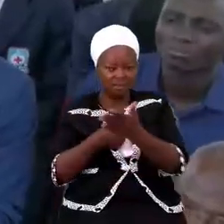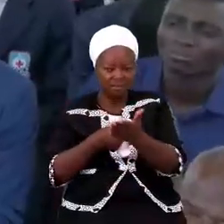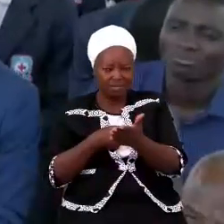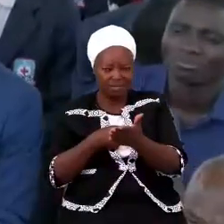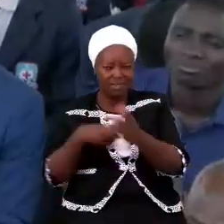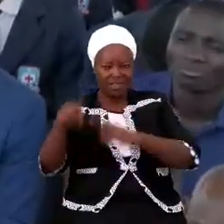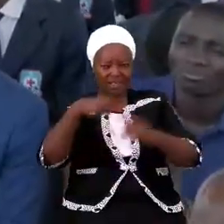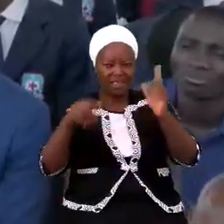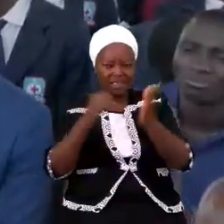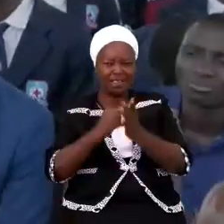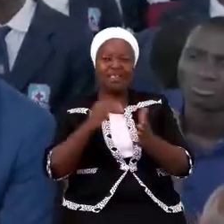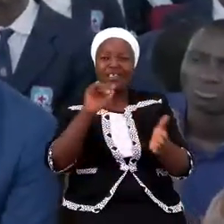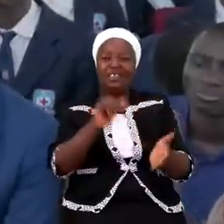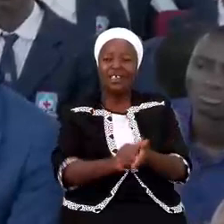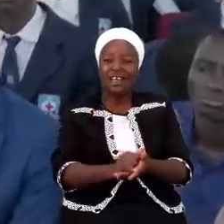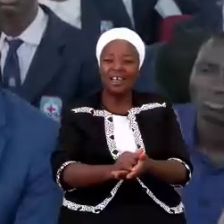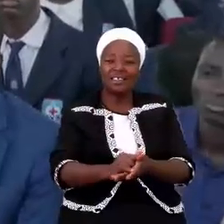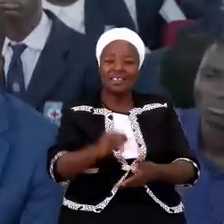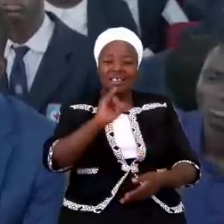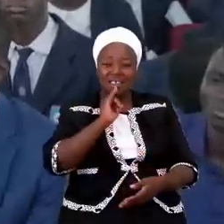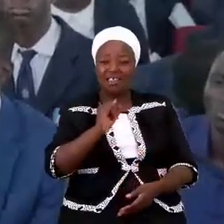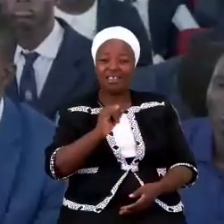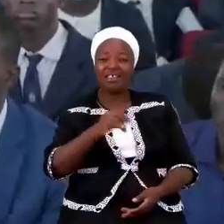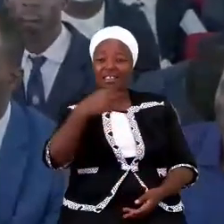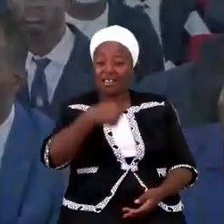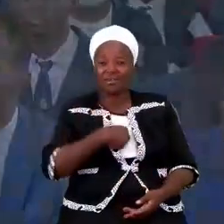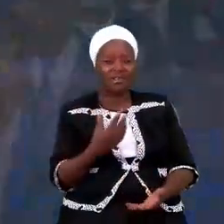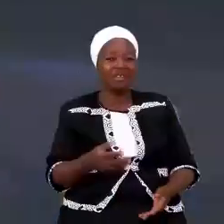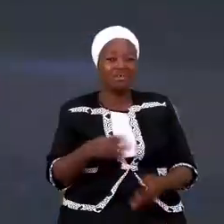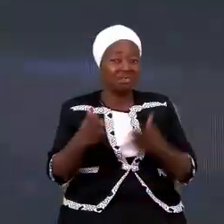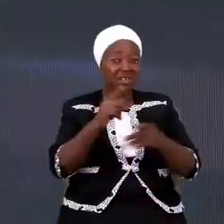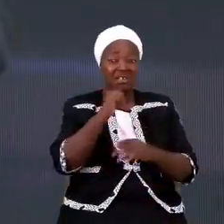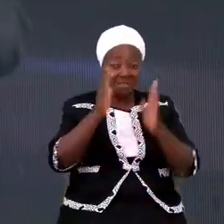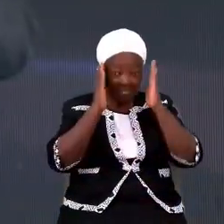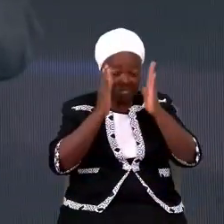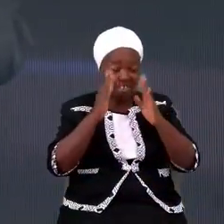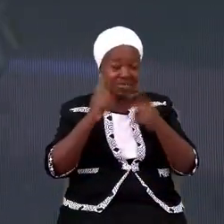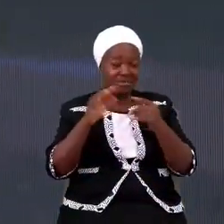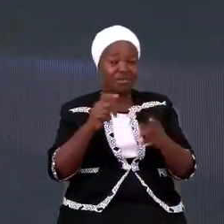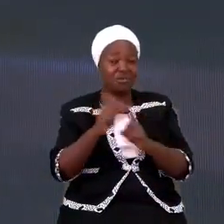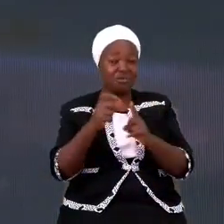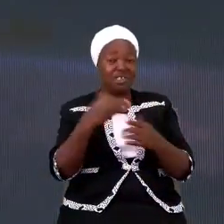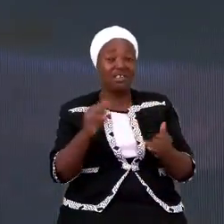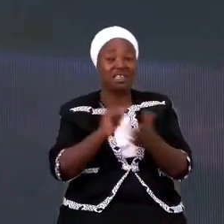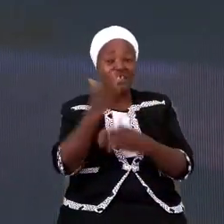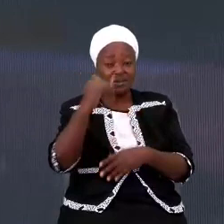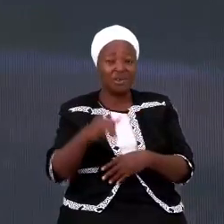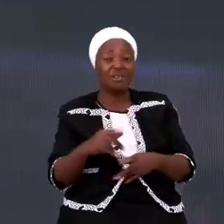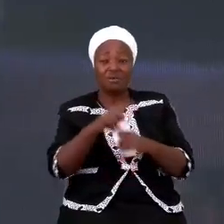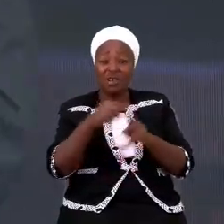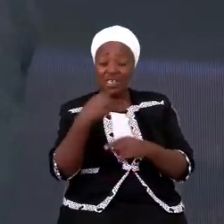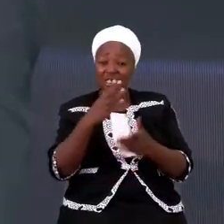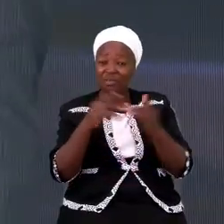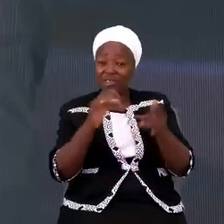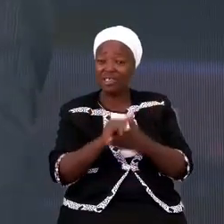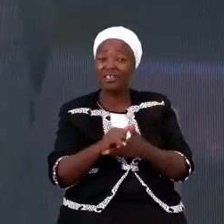say something that requires for you to reply, you reply. Now pay attention. It says, he that shall endure unto the